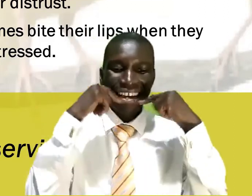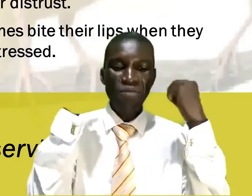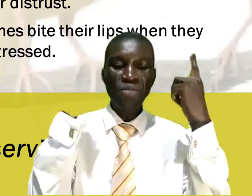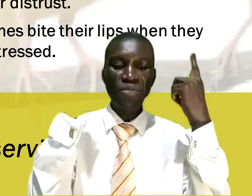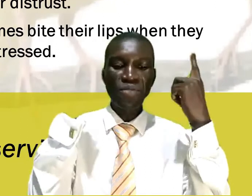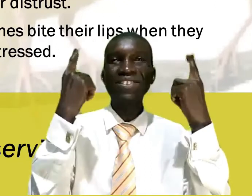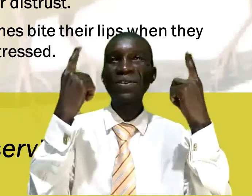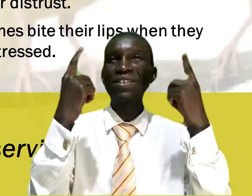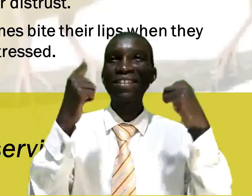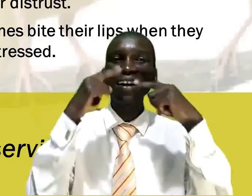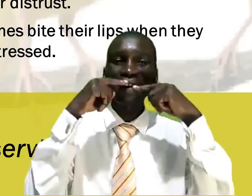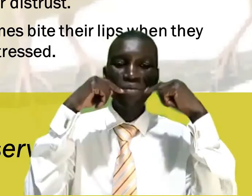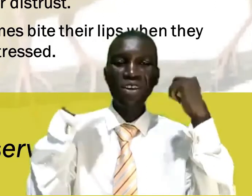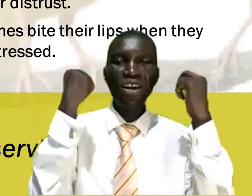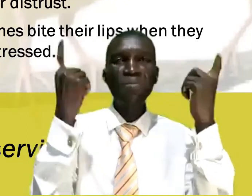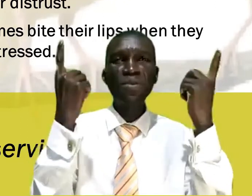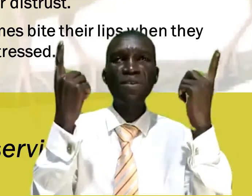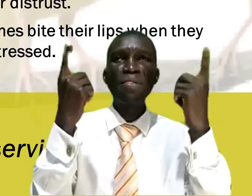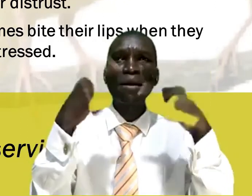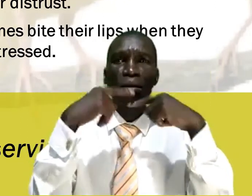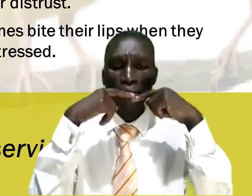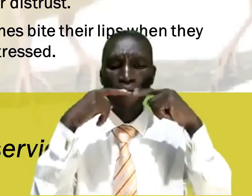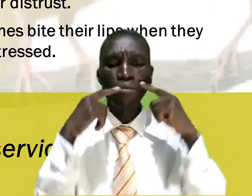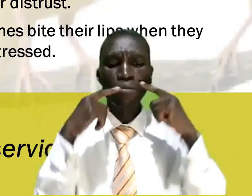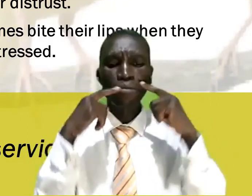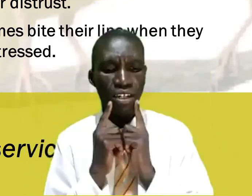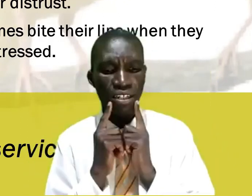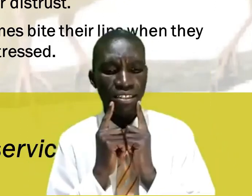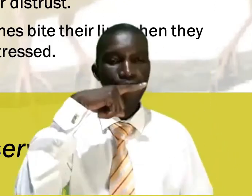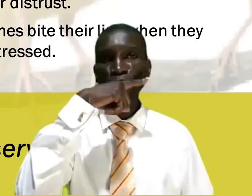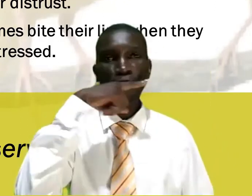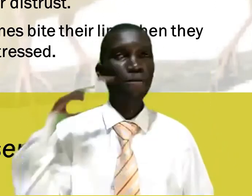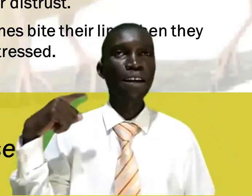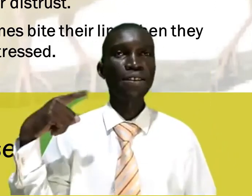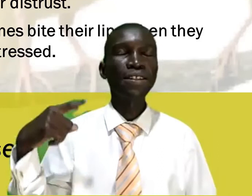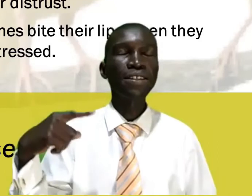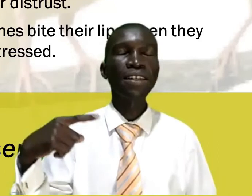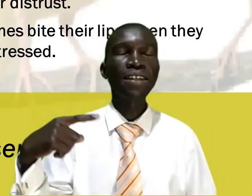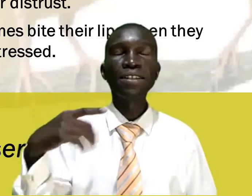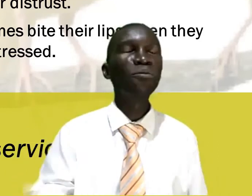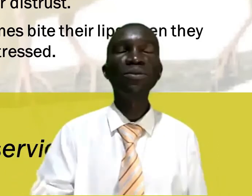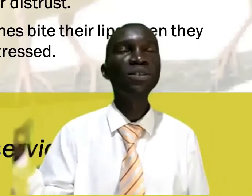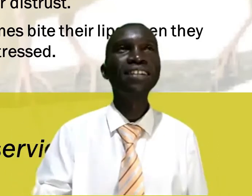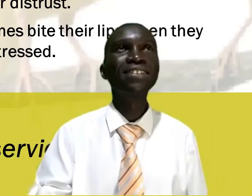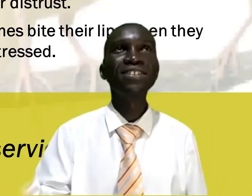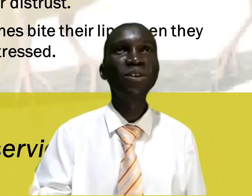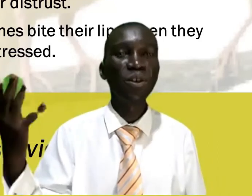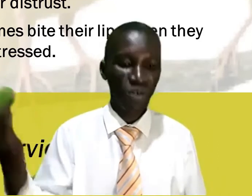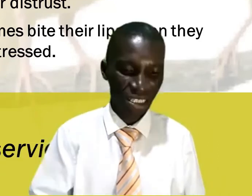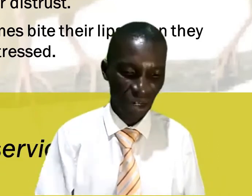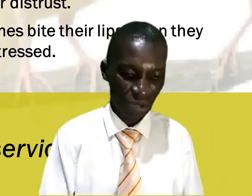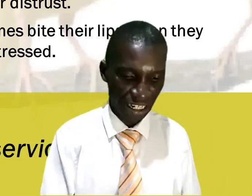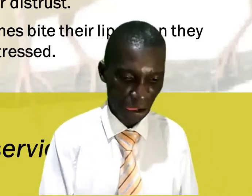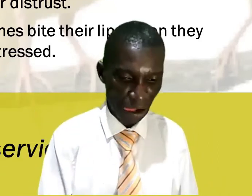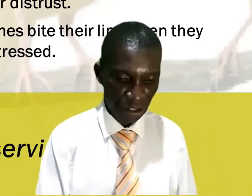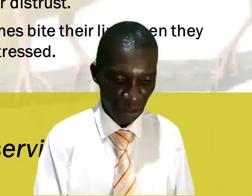is happy. So when you say, I'm happy, or I'm sad. Straight mouth like this is someone who doesn't know